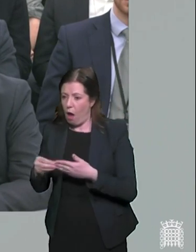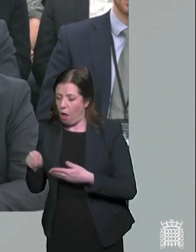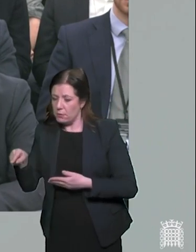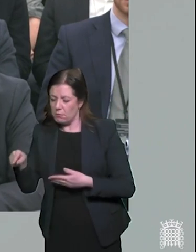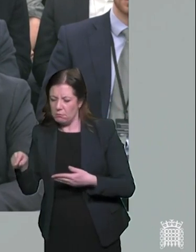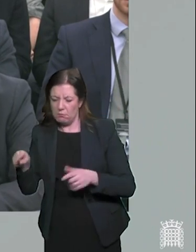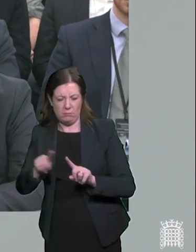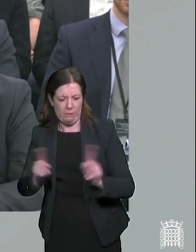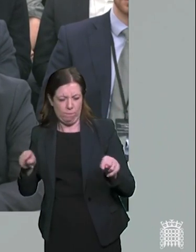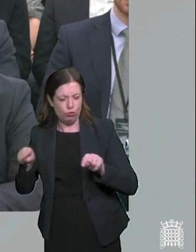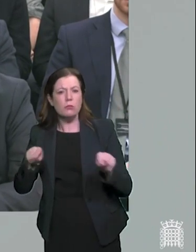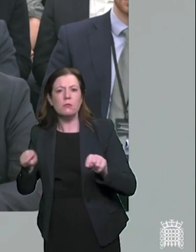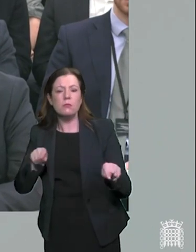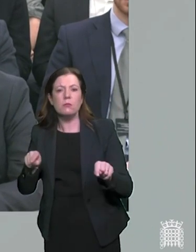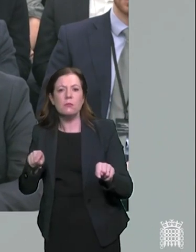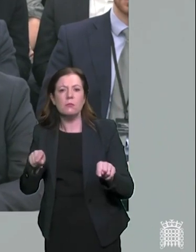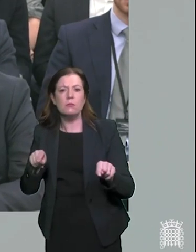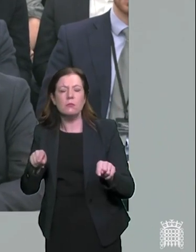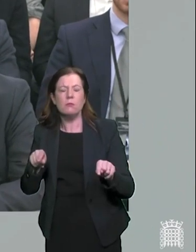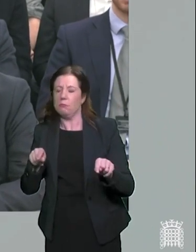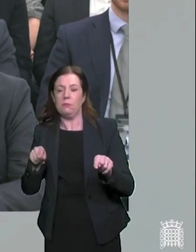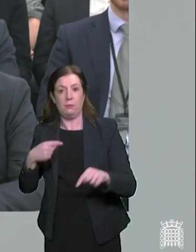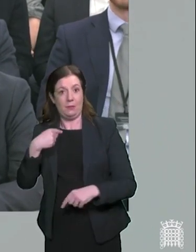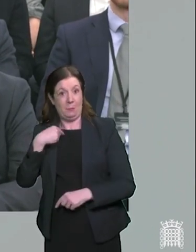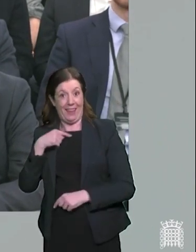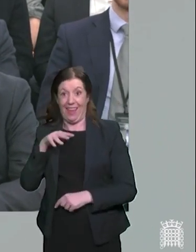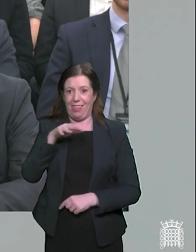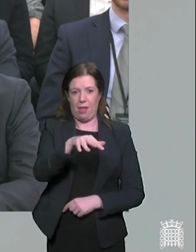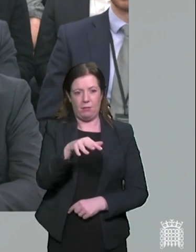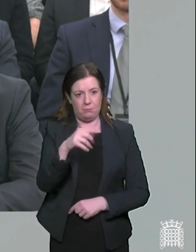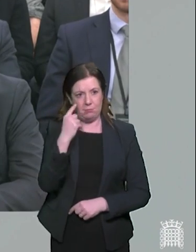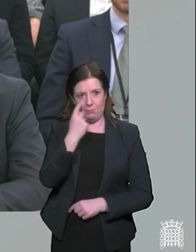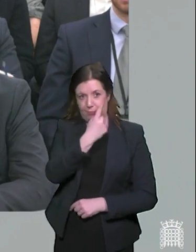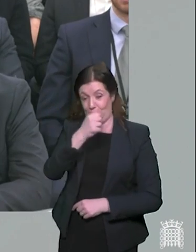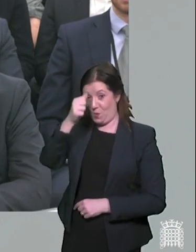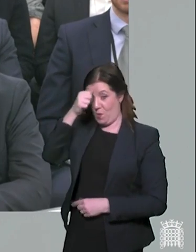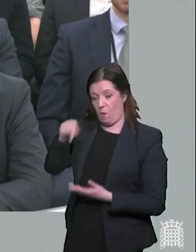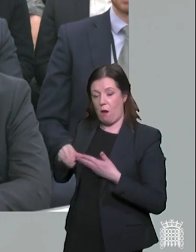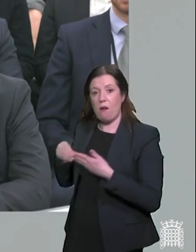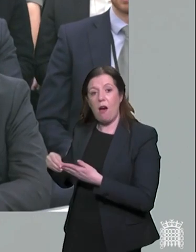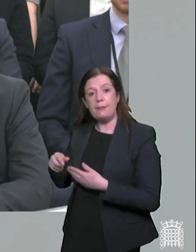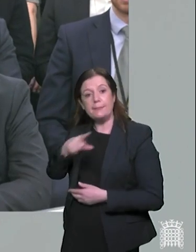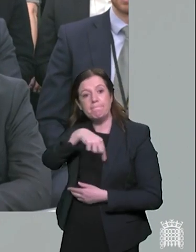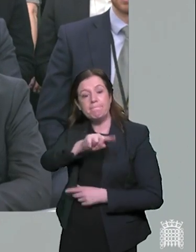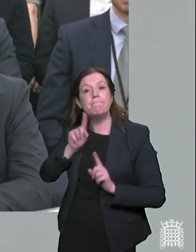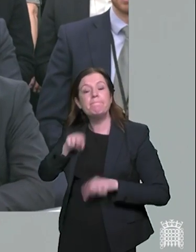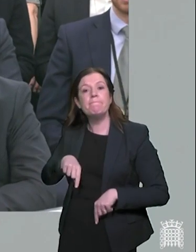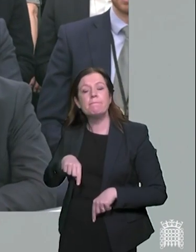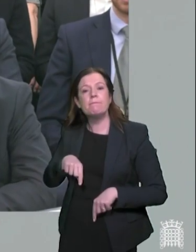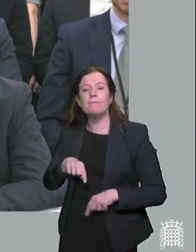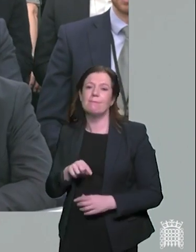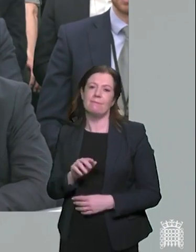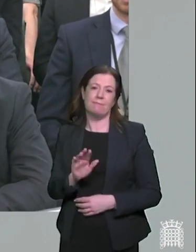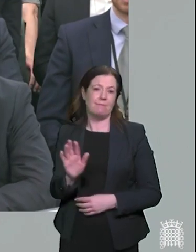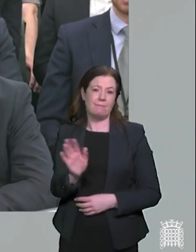said. And you will say it must have been obvious that the guidance was being breached. But that